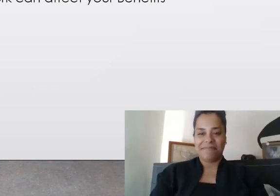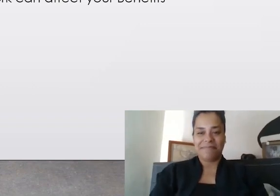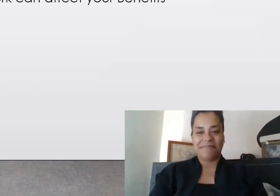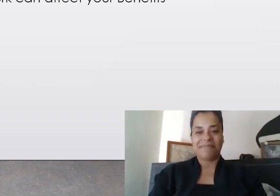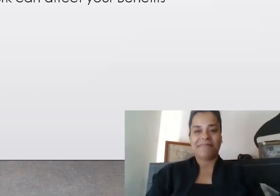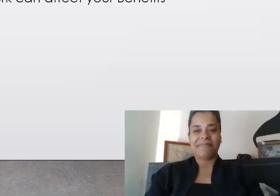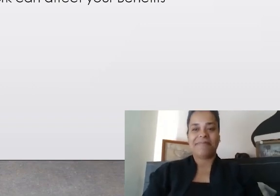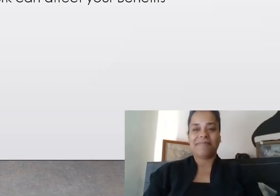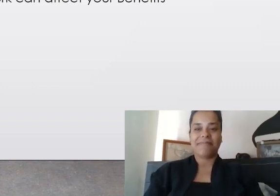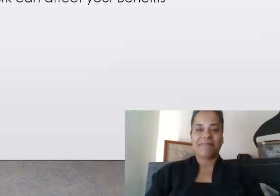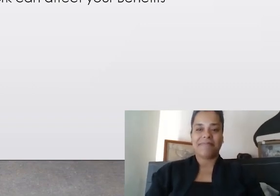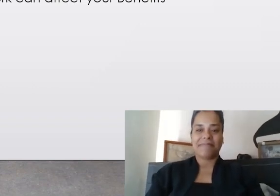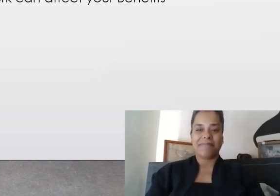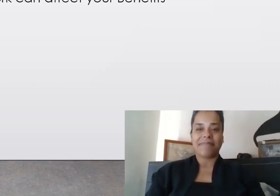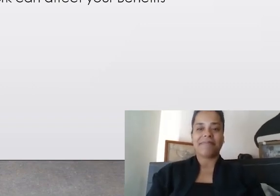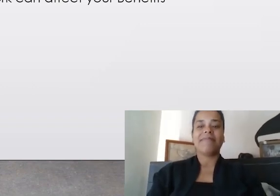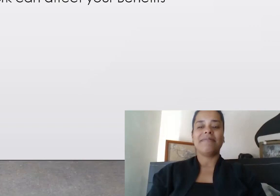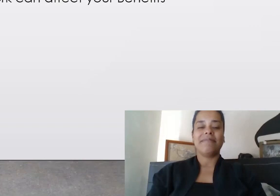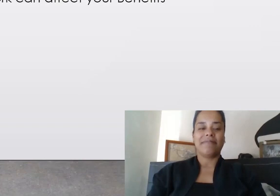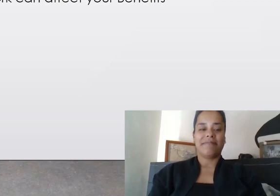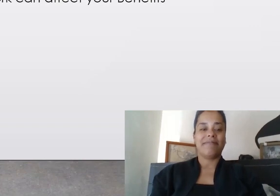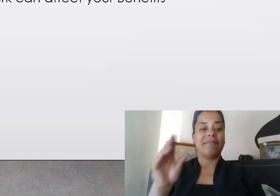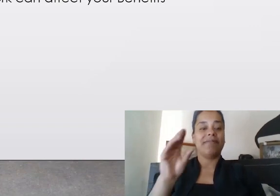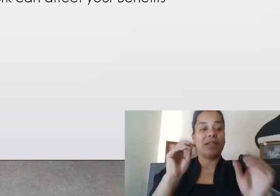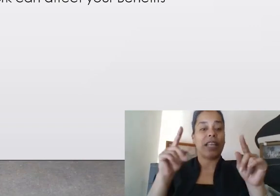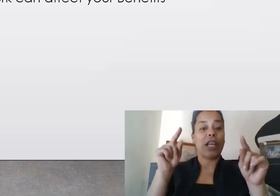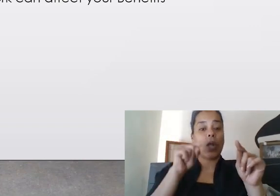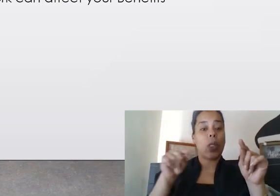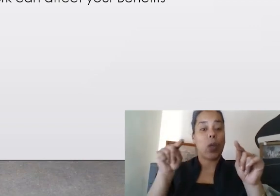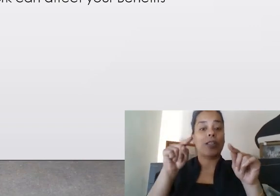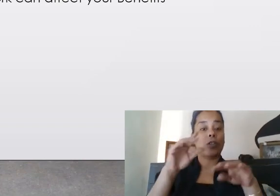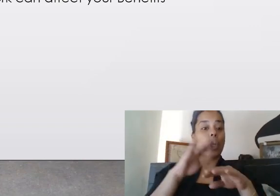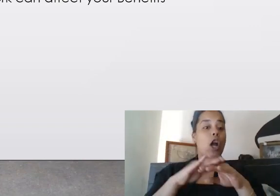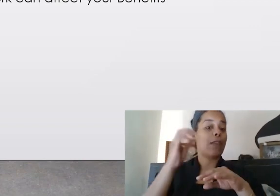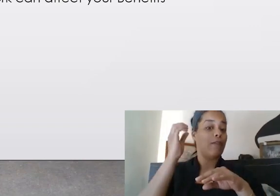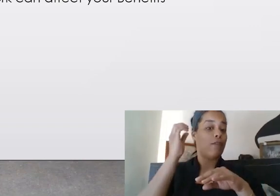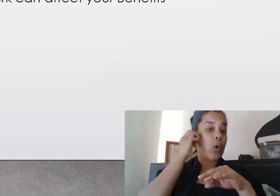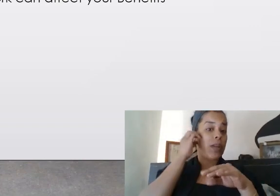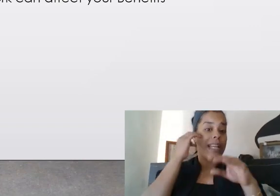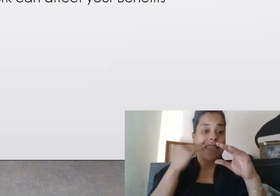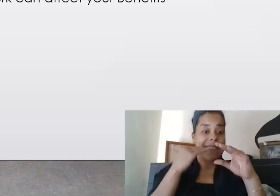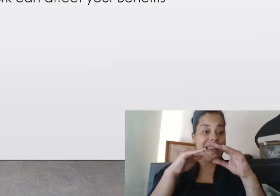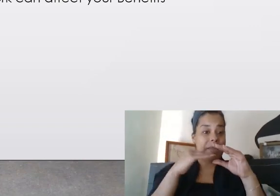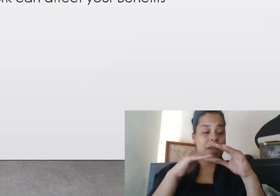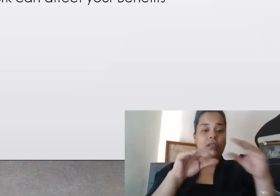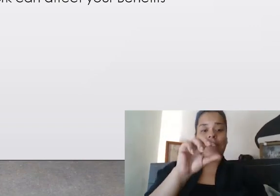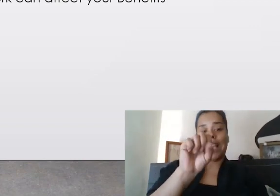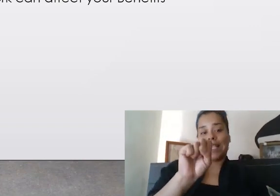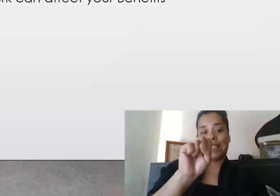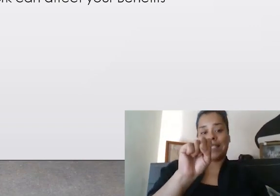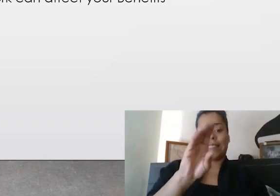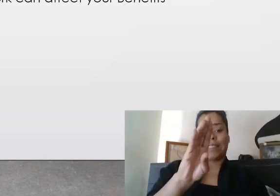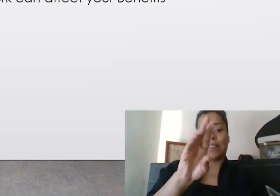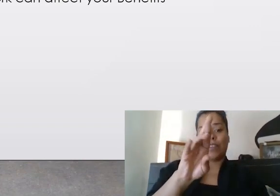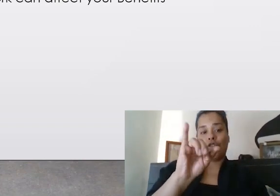All right. For those who are on the phone, the email is sbritton,